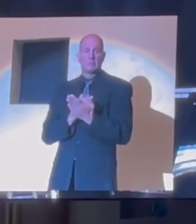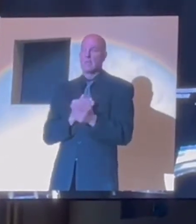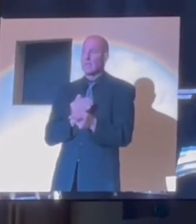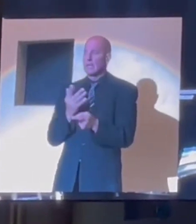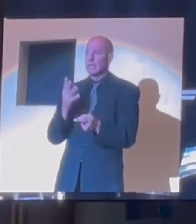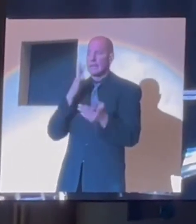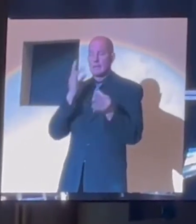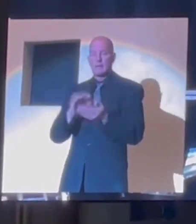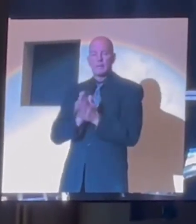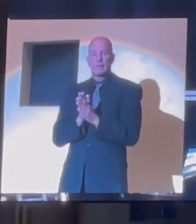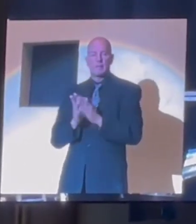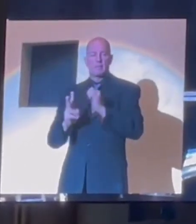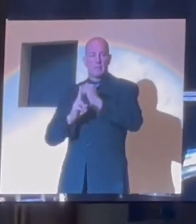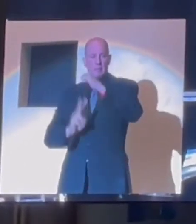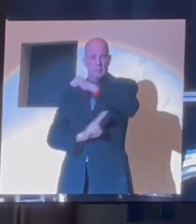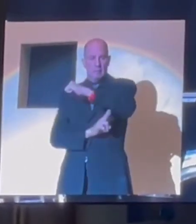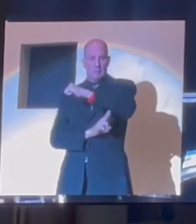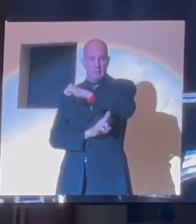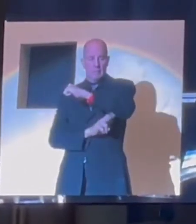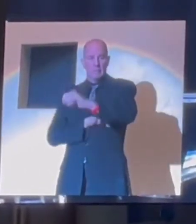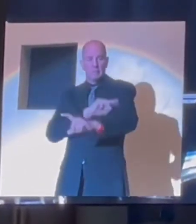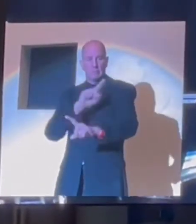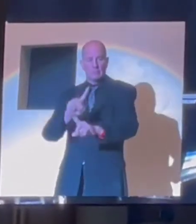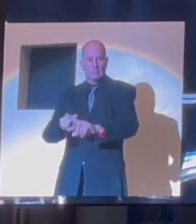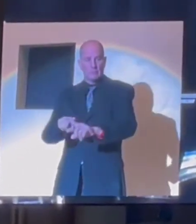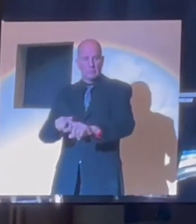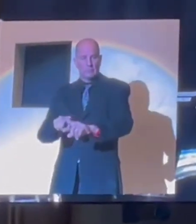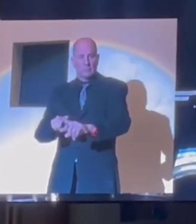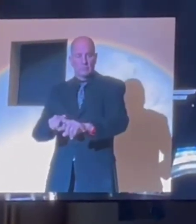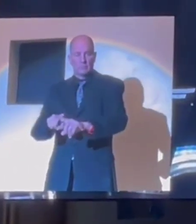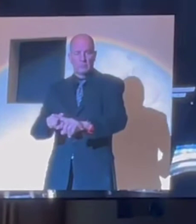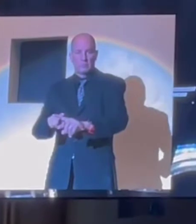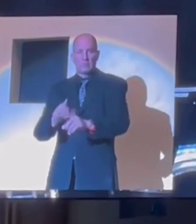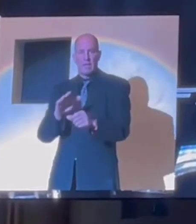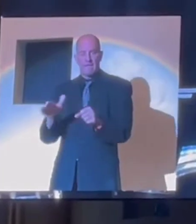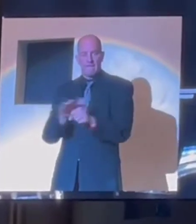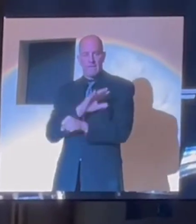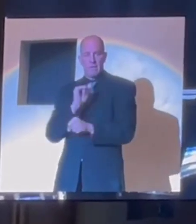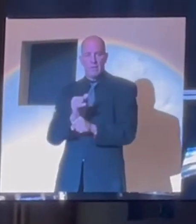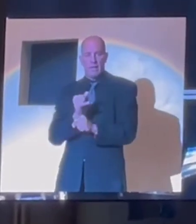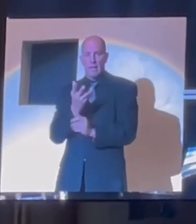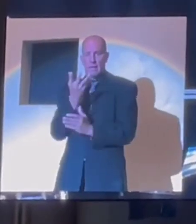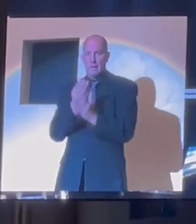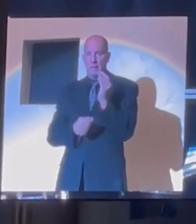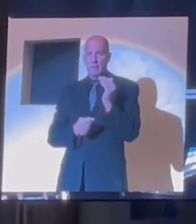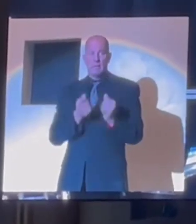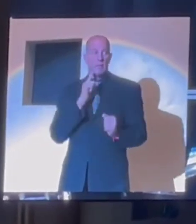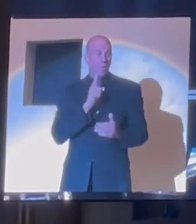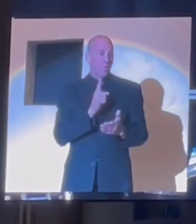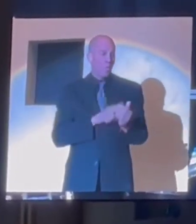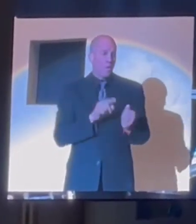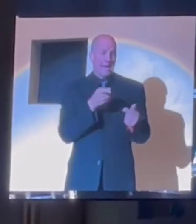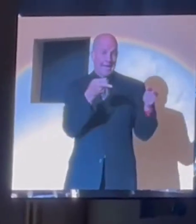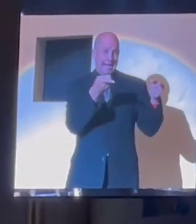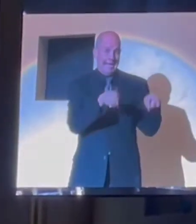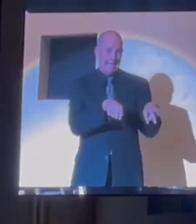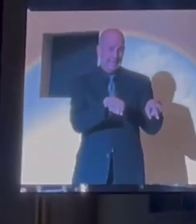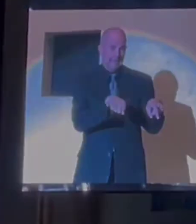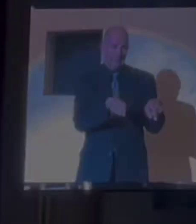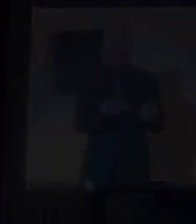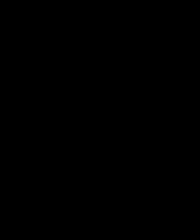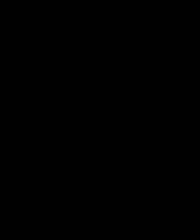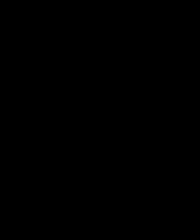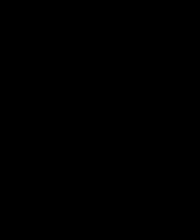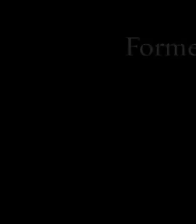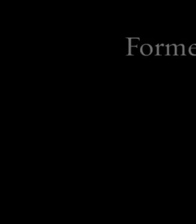bridge to fill that gap between what is and what should be.